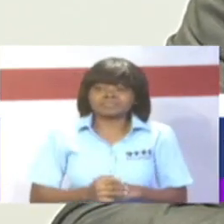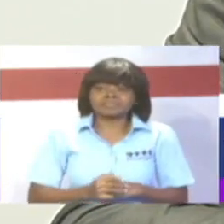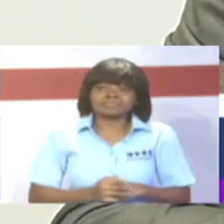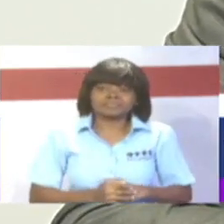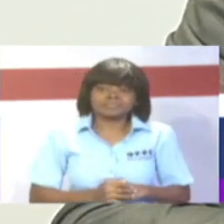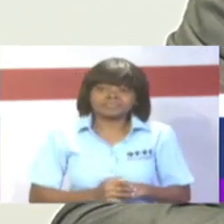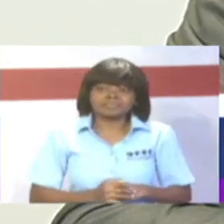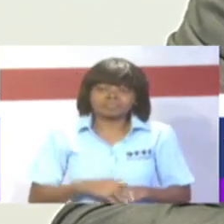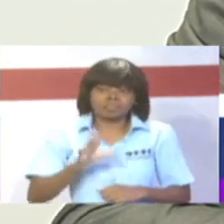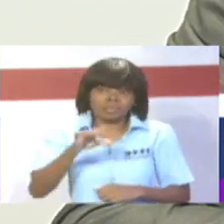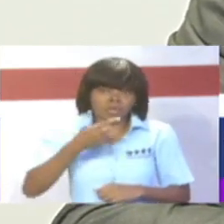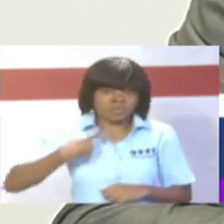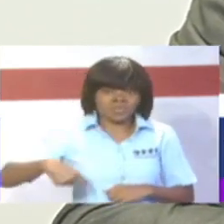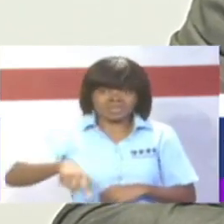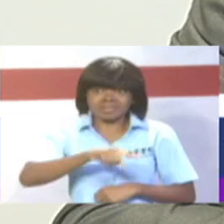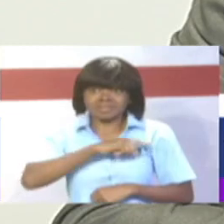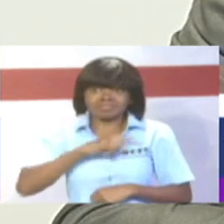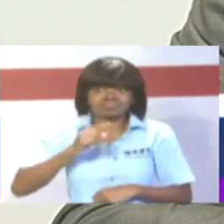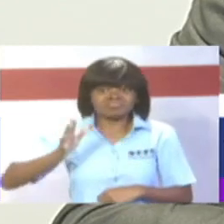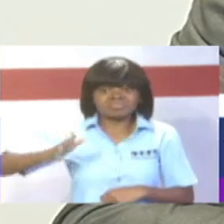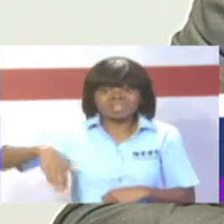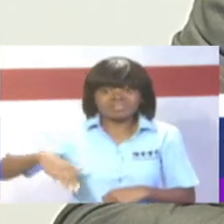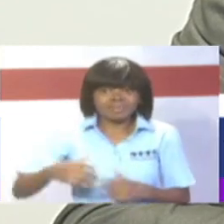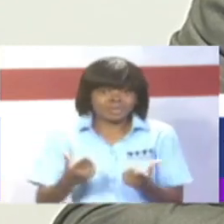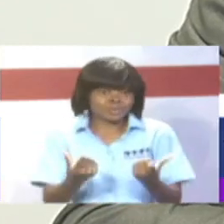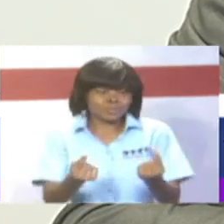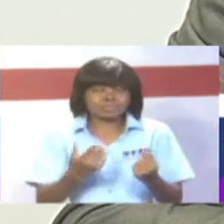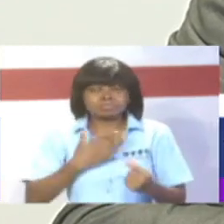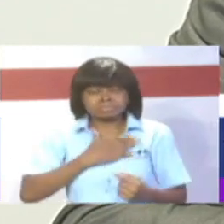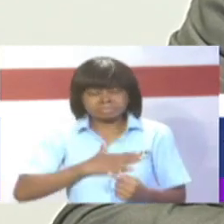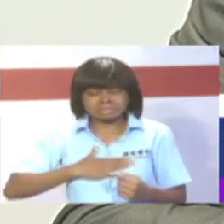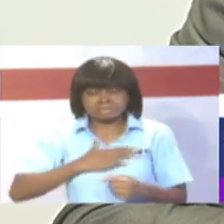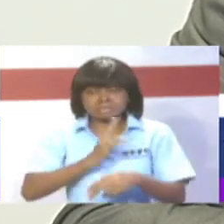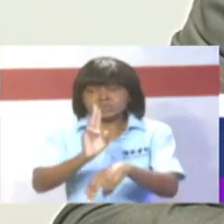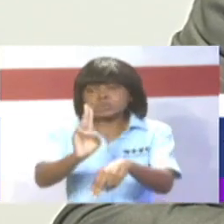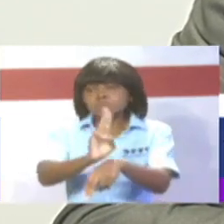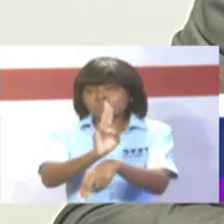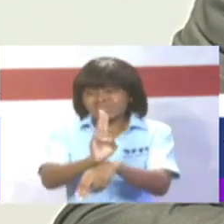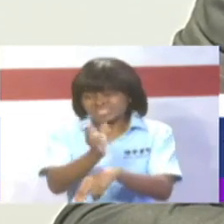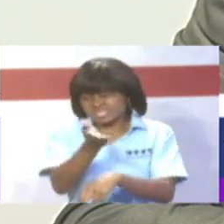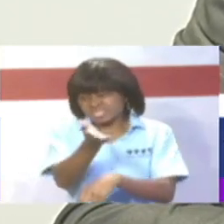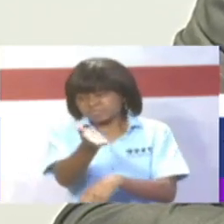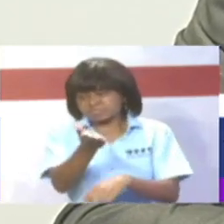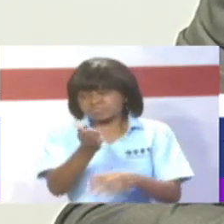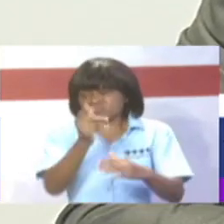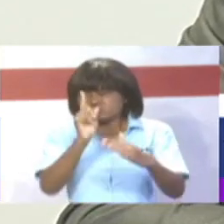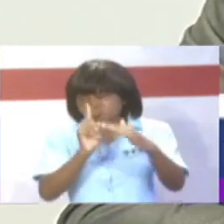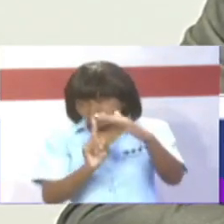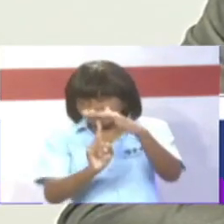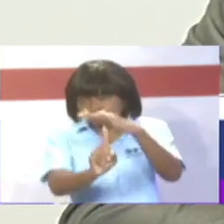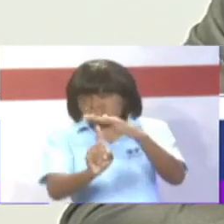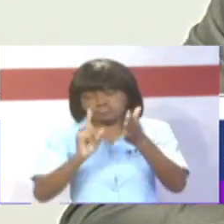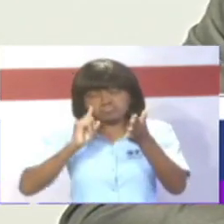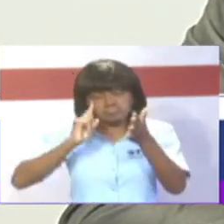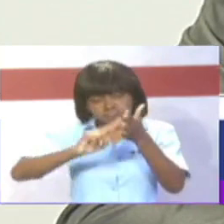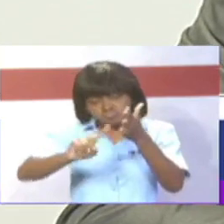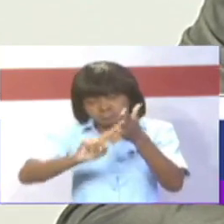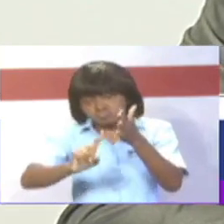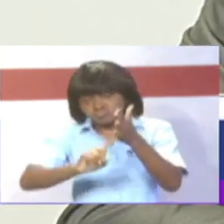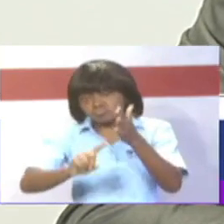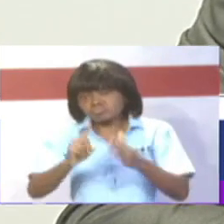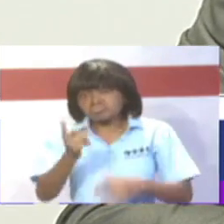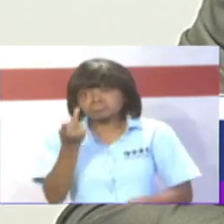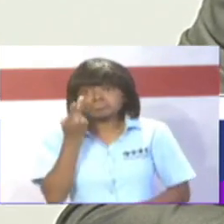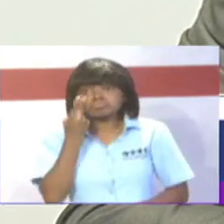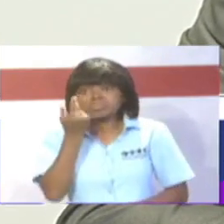those and the existing facilities in the healthcare system to do the screening, to catch anything that you may